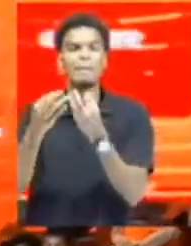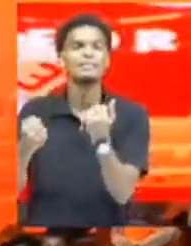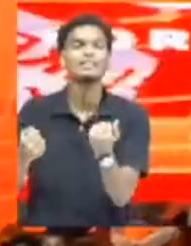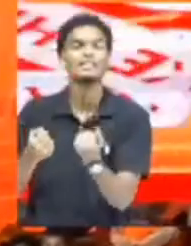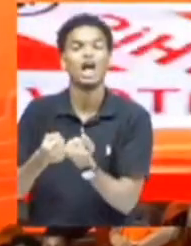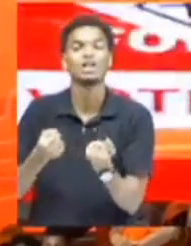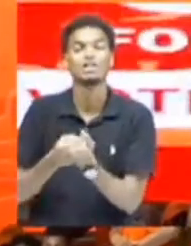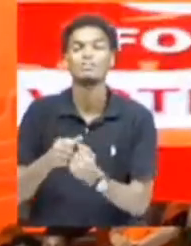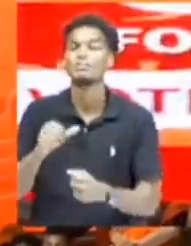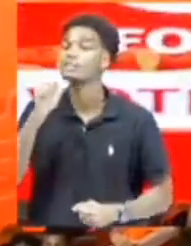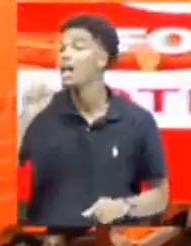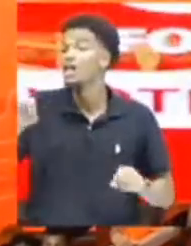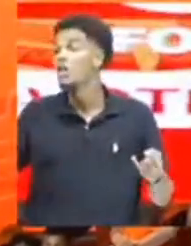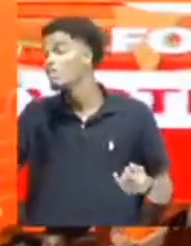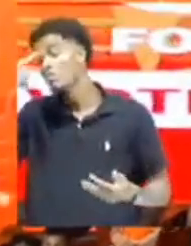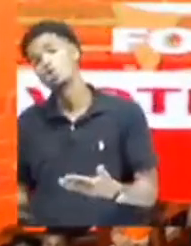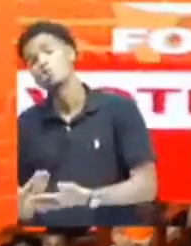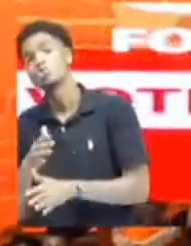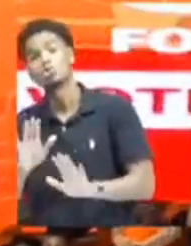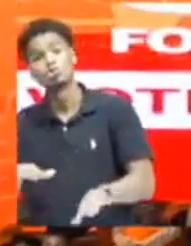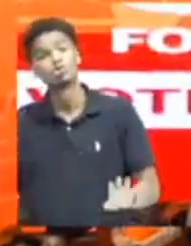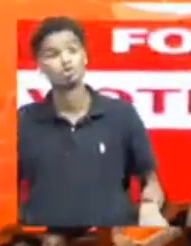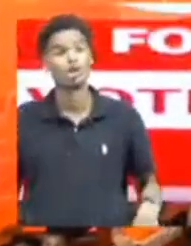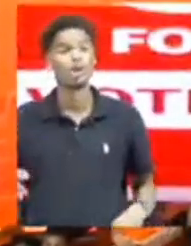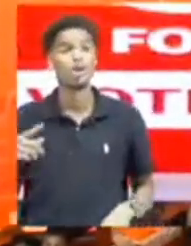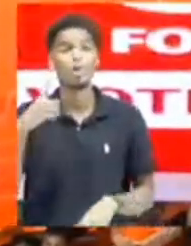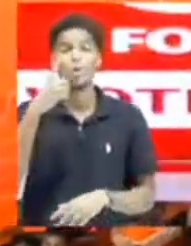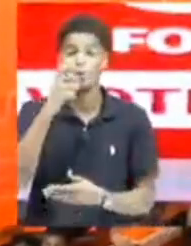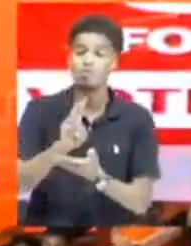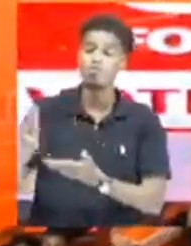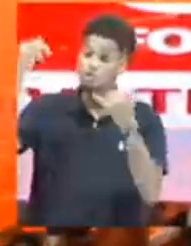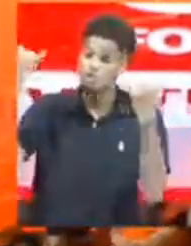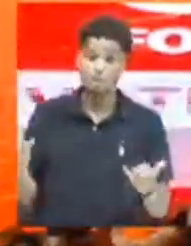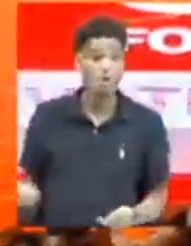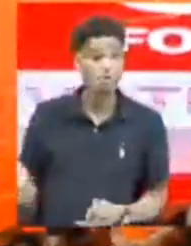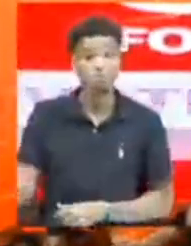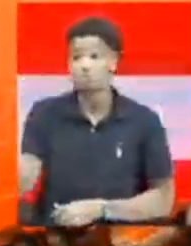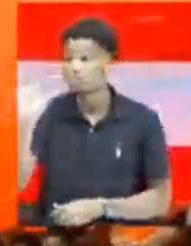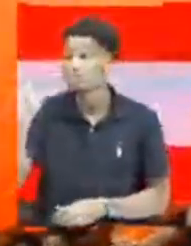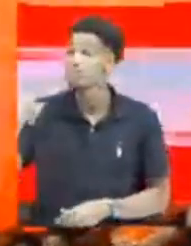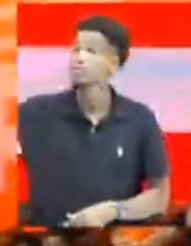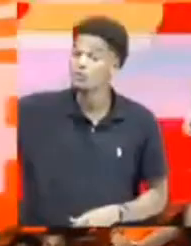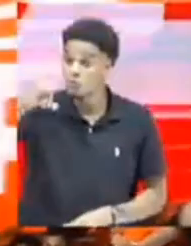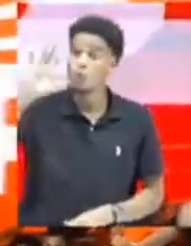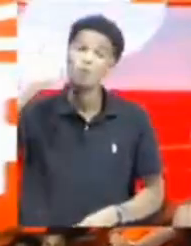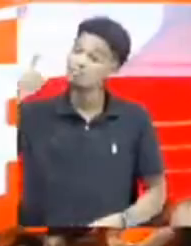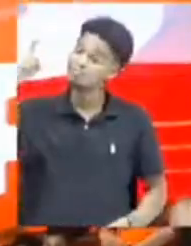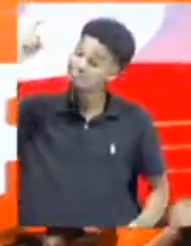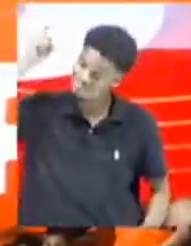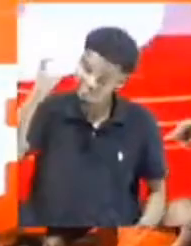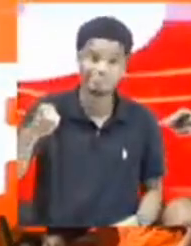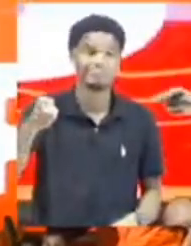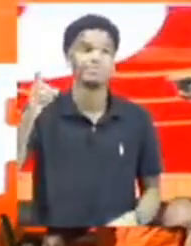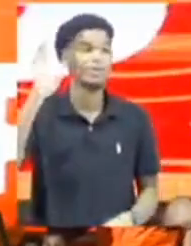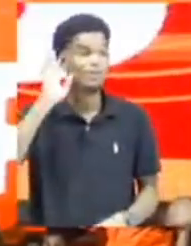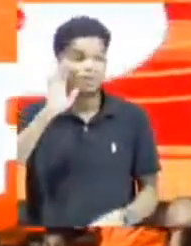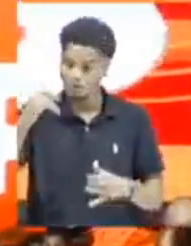at the university now. You will be grandfathered in and immediately qualify. Second